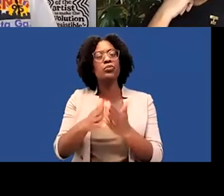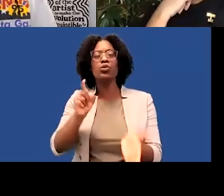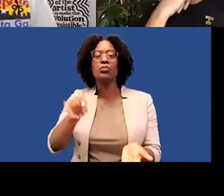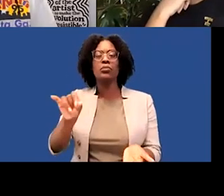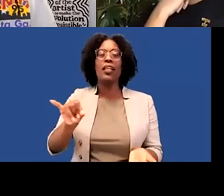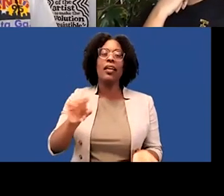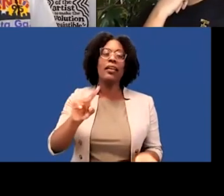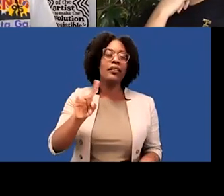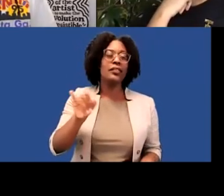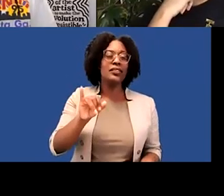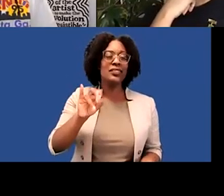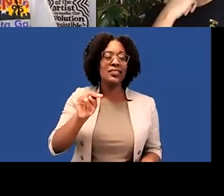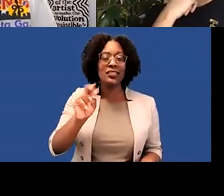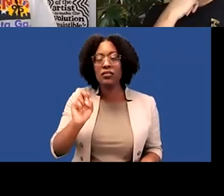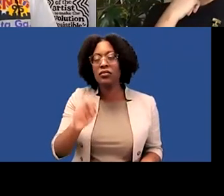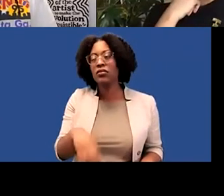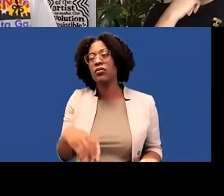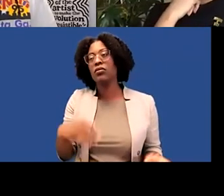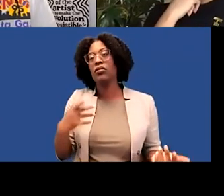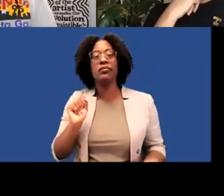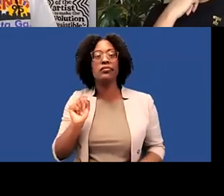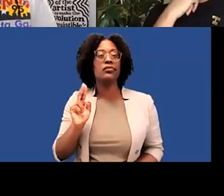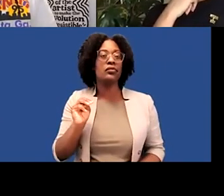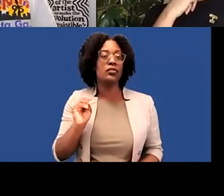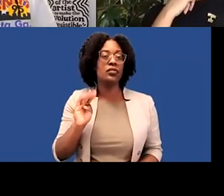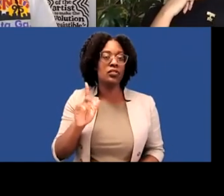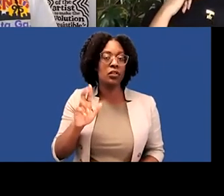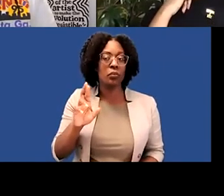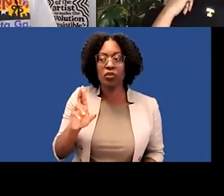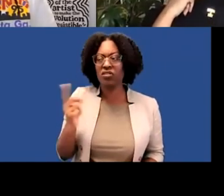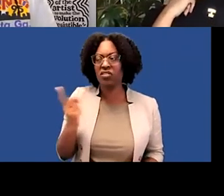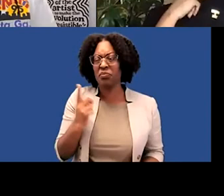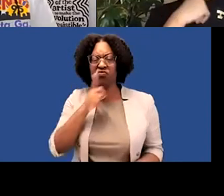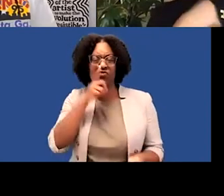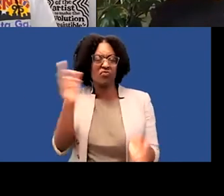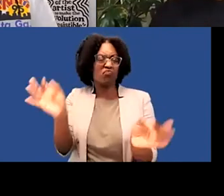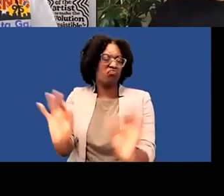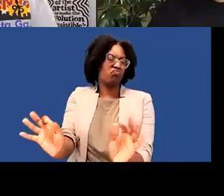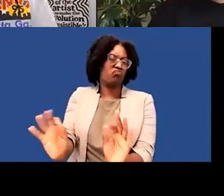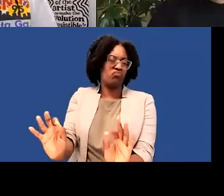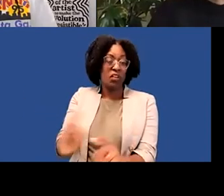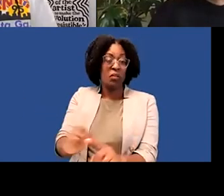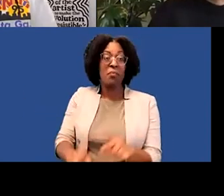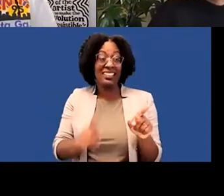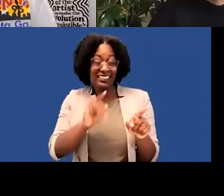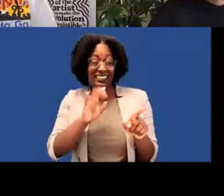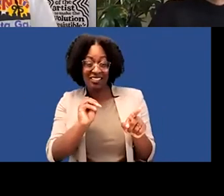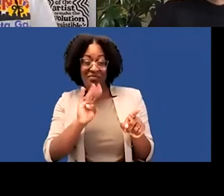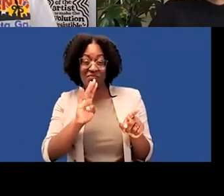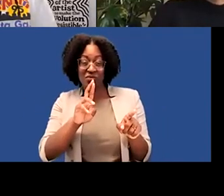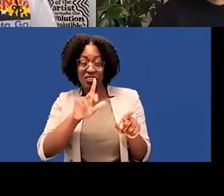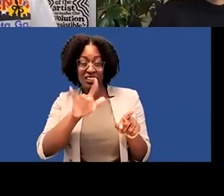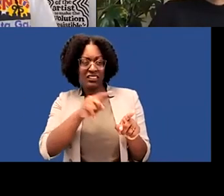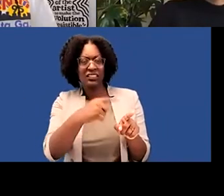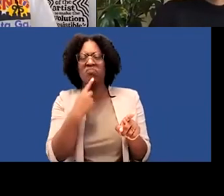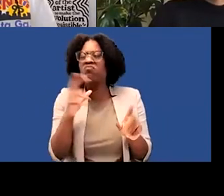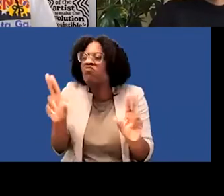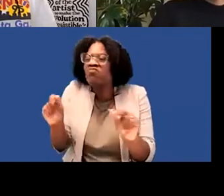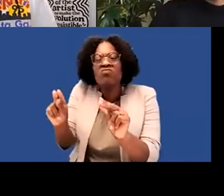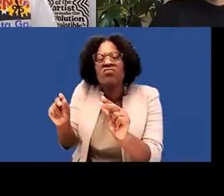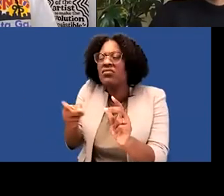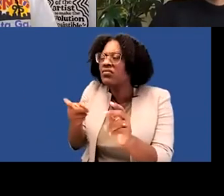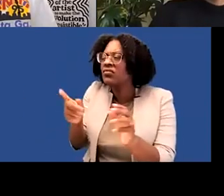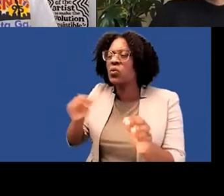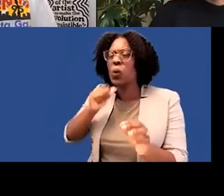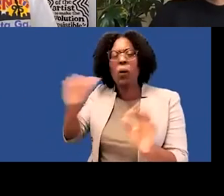it was really Kimberly's genius and prescience that said like, no, this needs to be a book because of accessibility and technology and